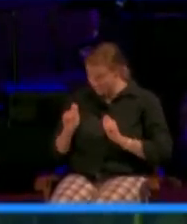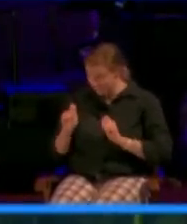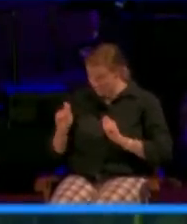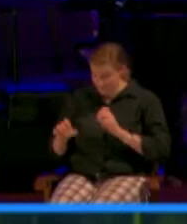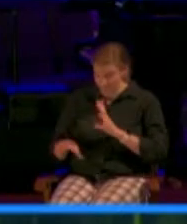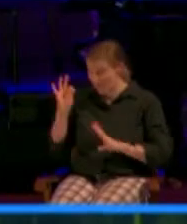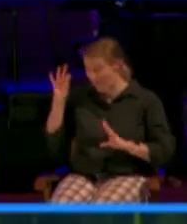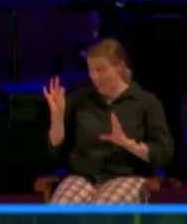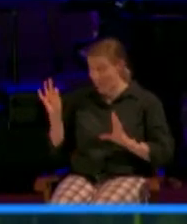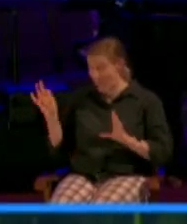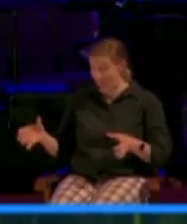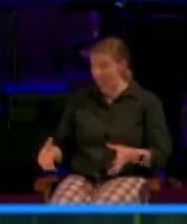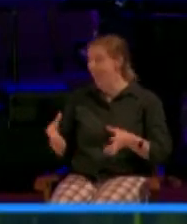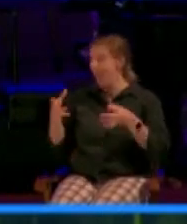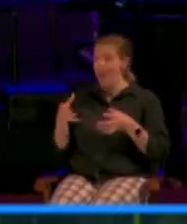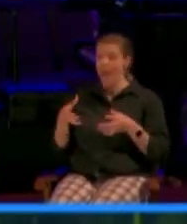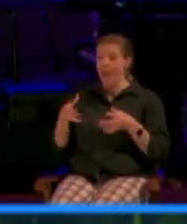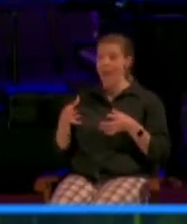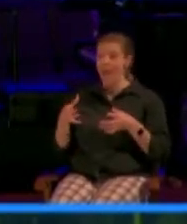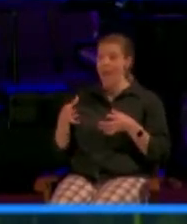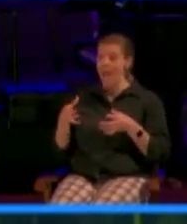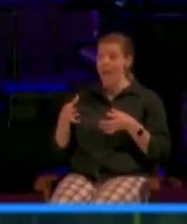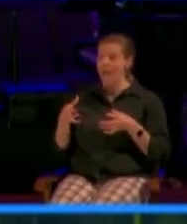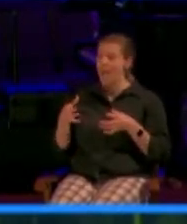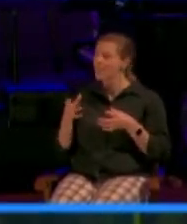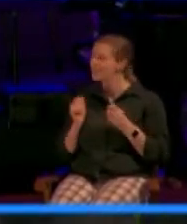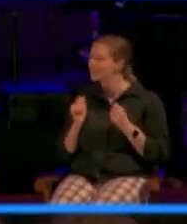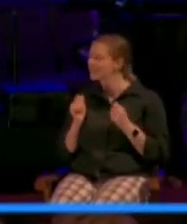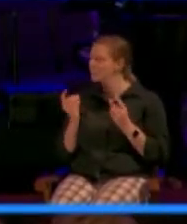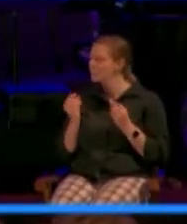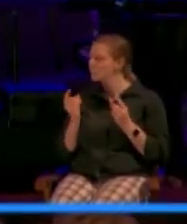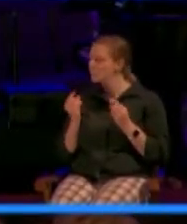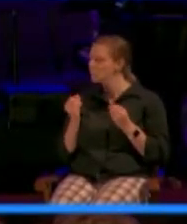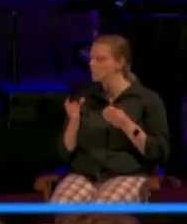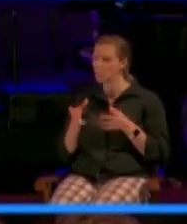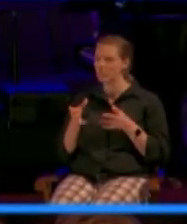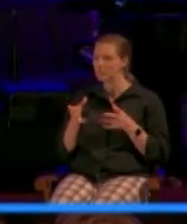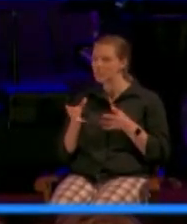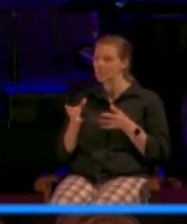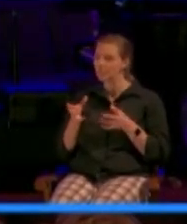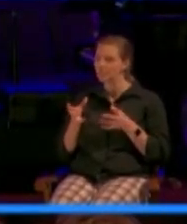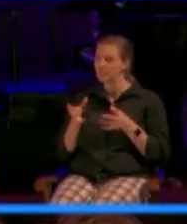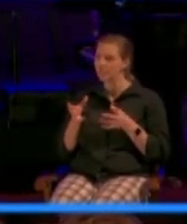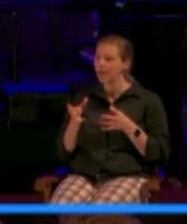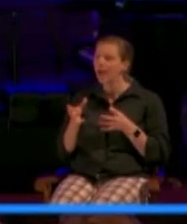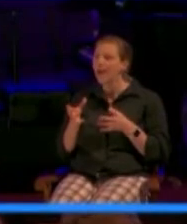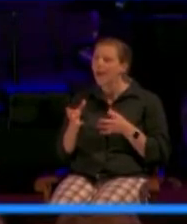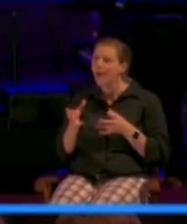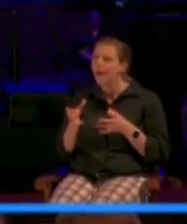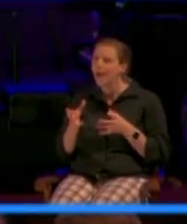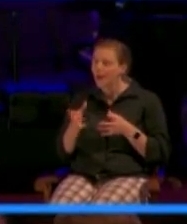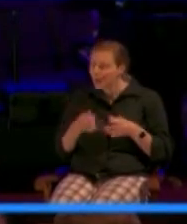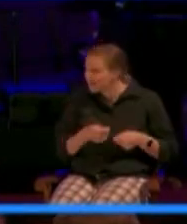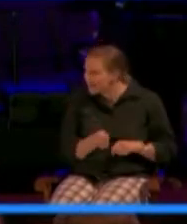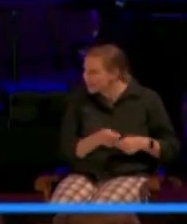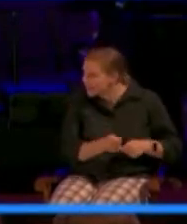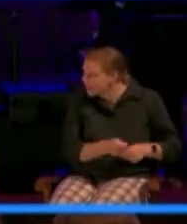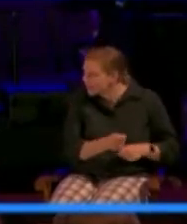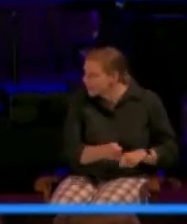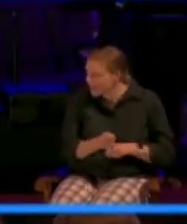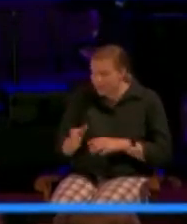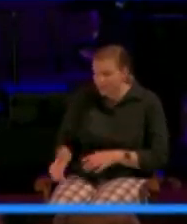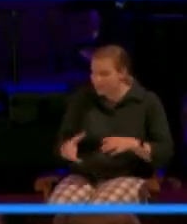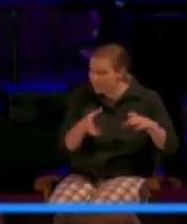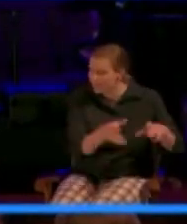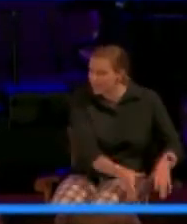Now, who finds something and then reburies it? Who does that? Story